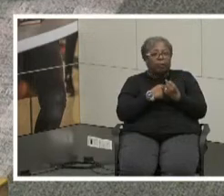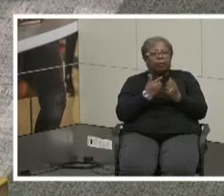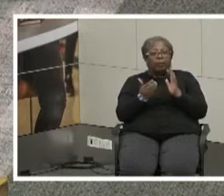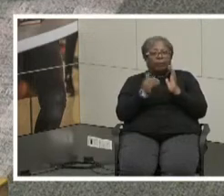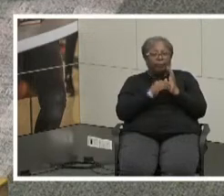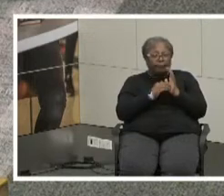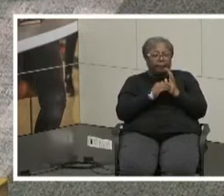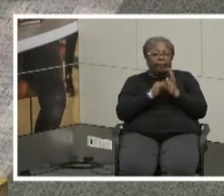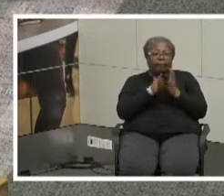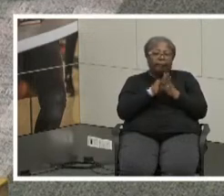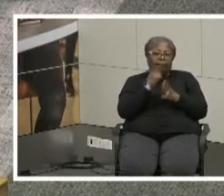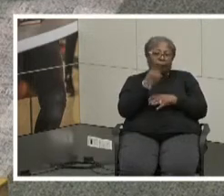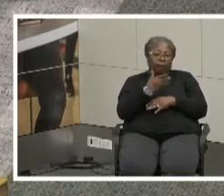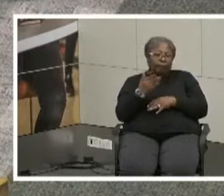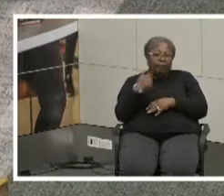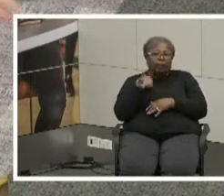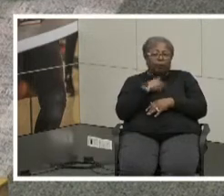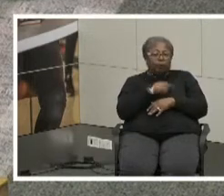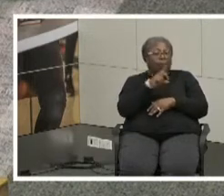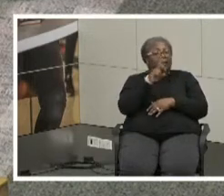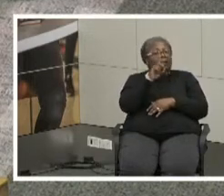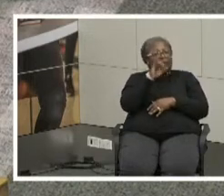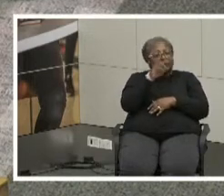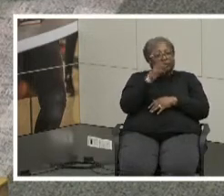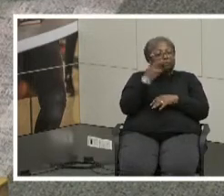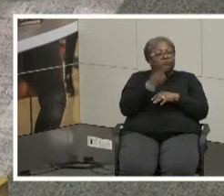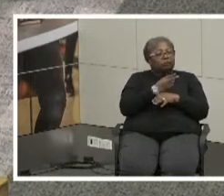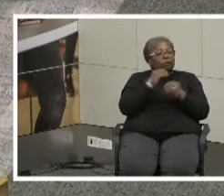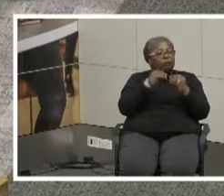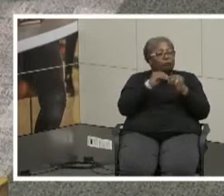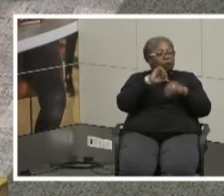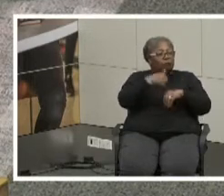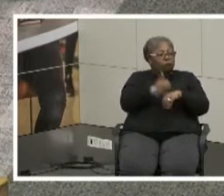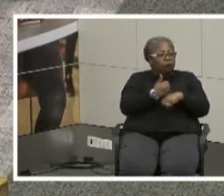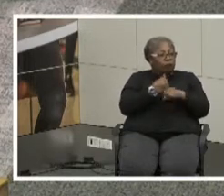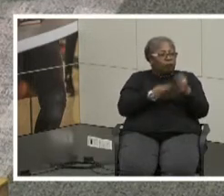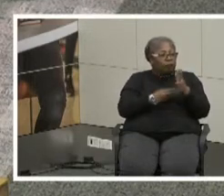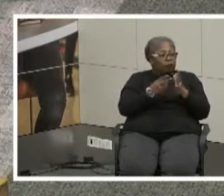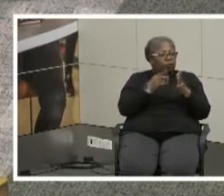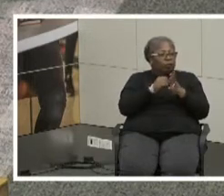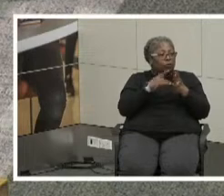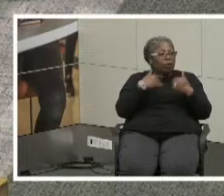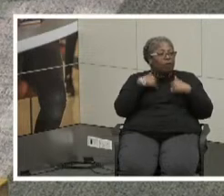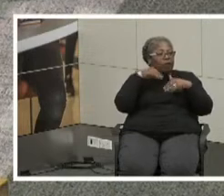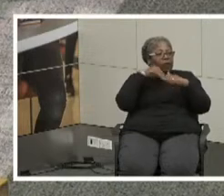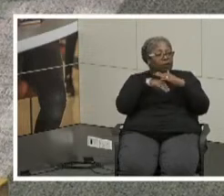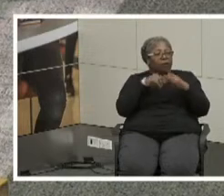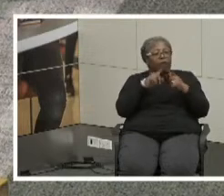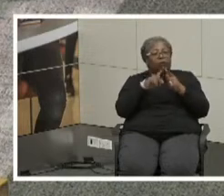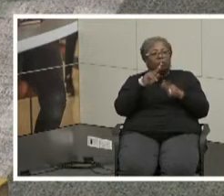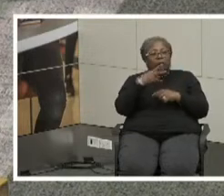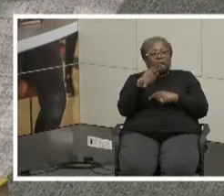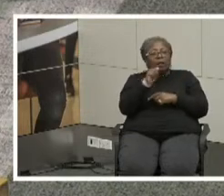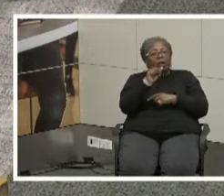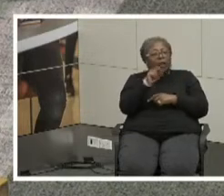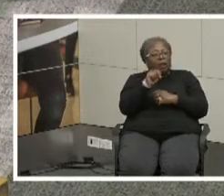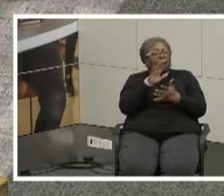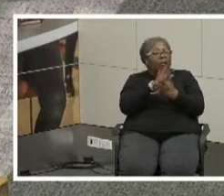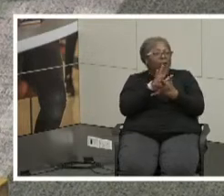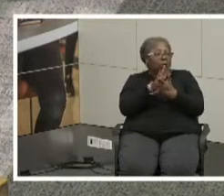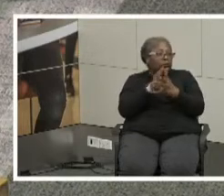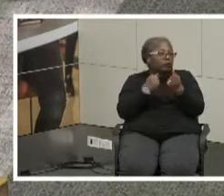again uh that's one thing we do we did Place more focus on ensuring students had access to the KH Academy preparation